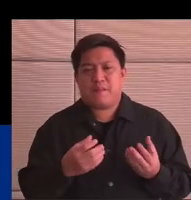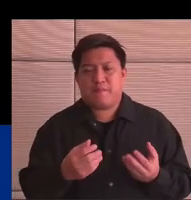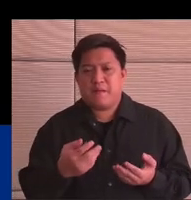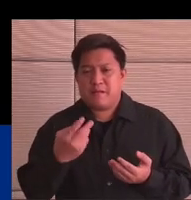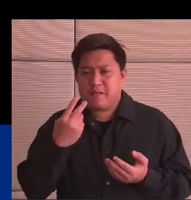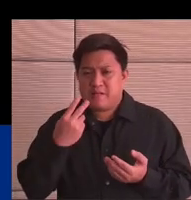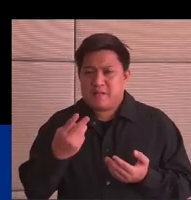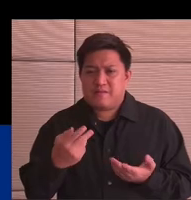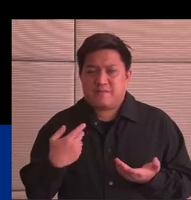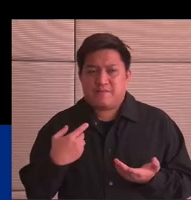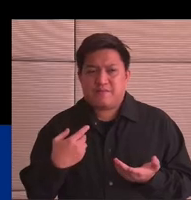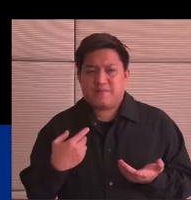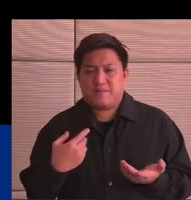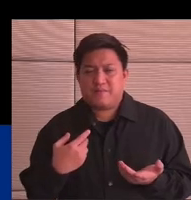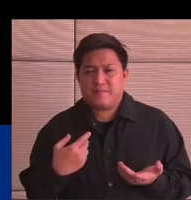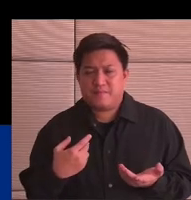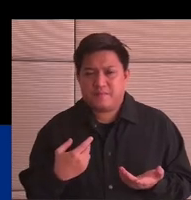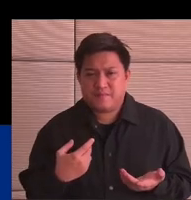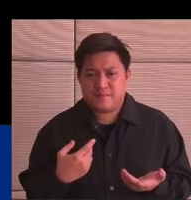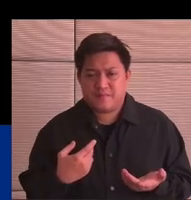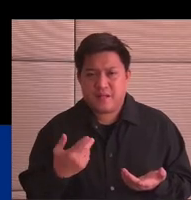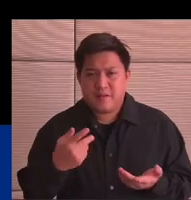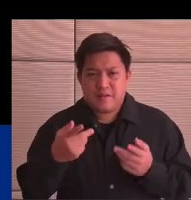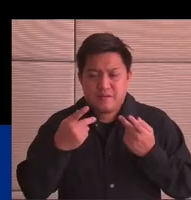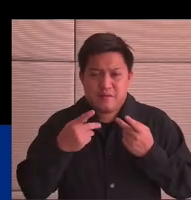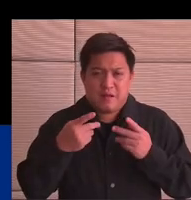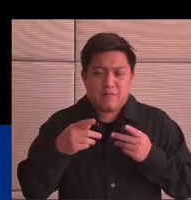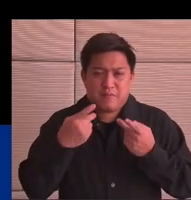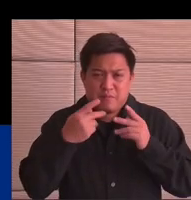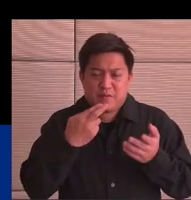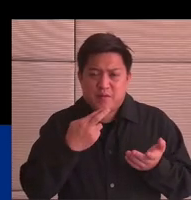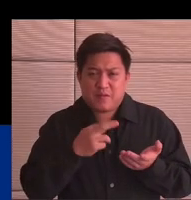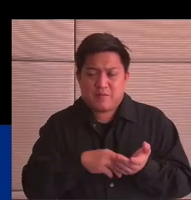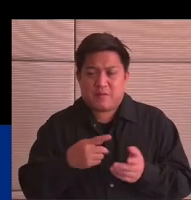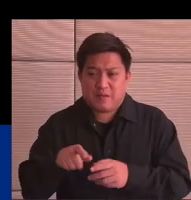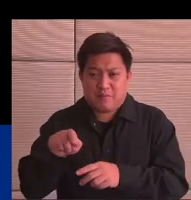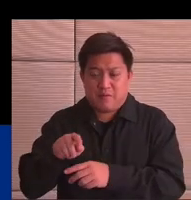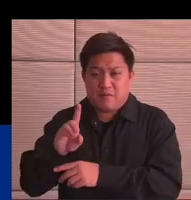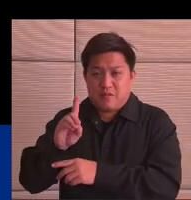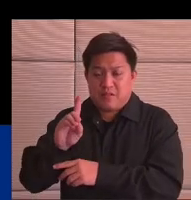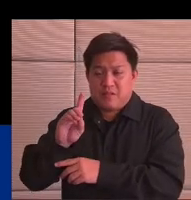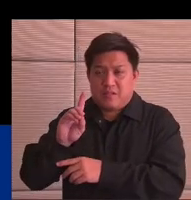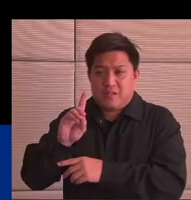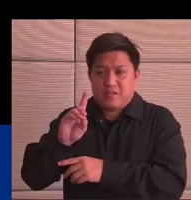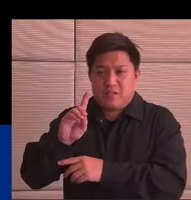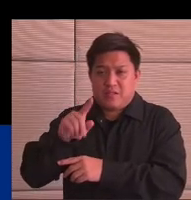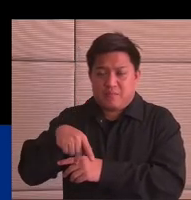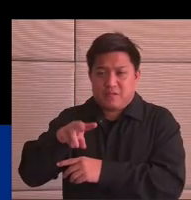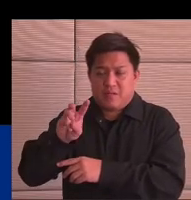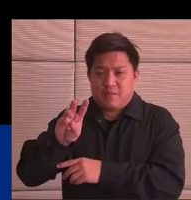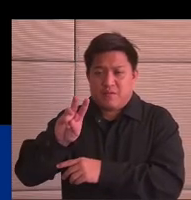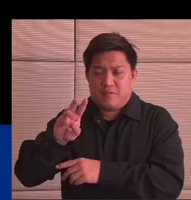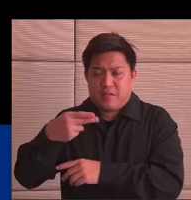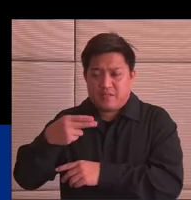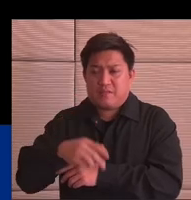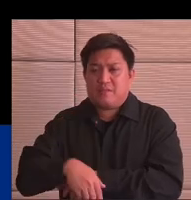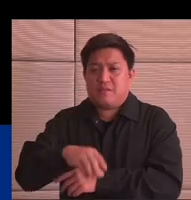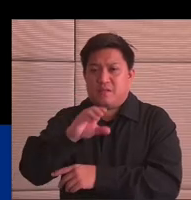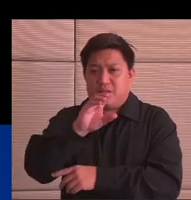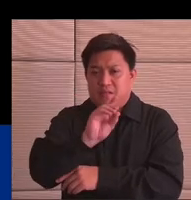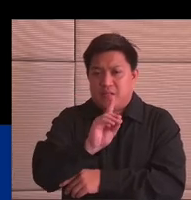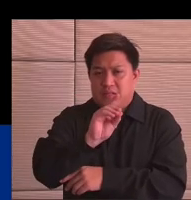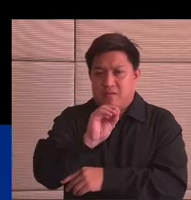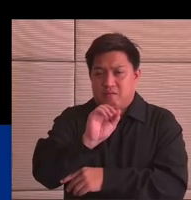when I've been examining the Commission on Audit reports on DPWH, Public Works, and DOTR, and for